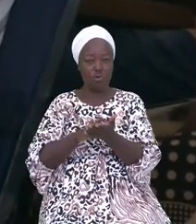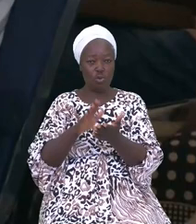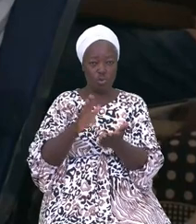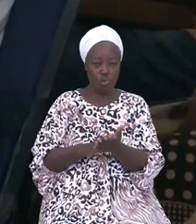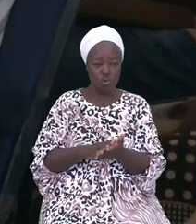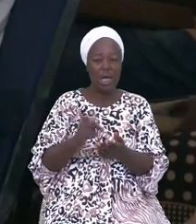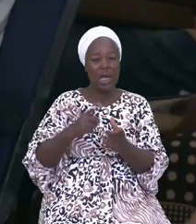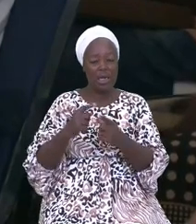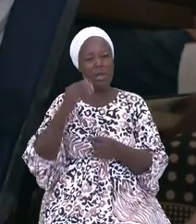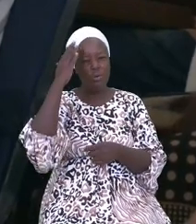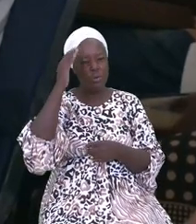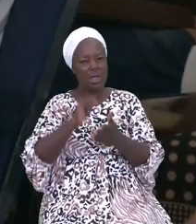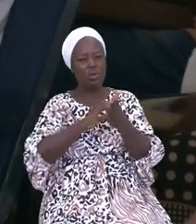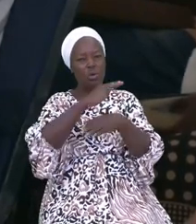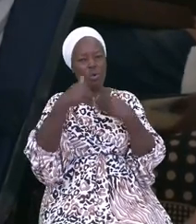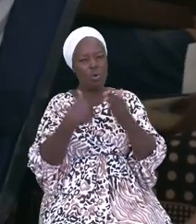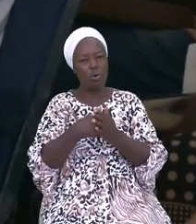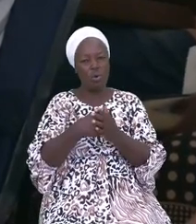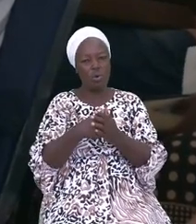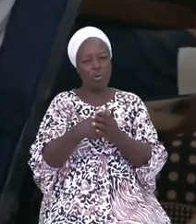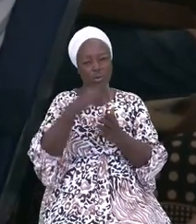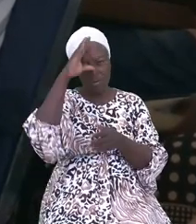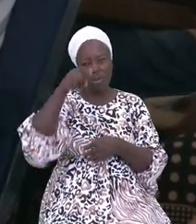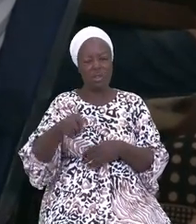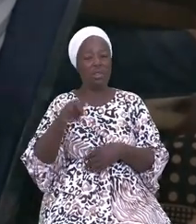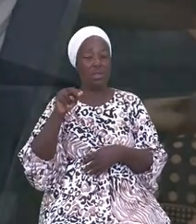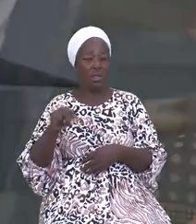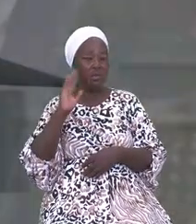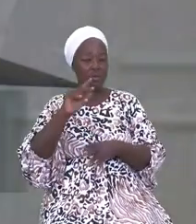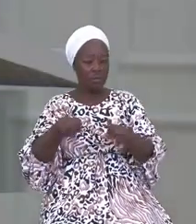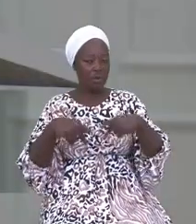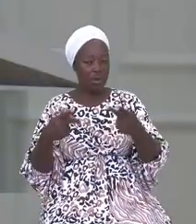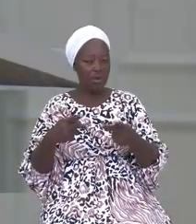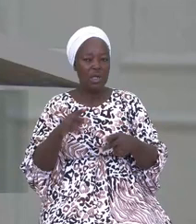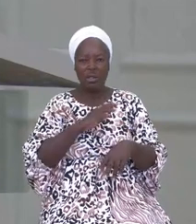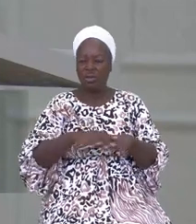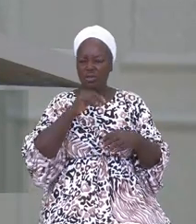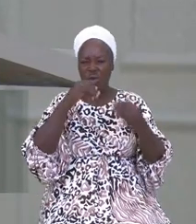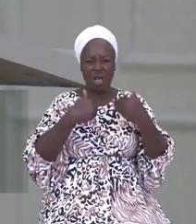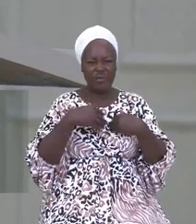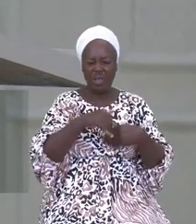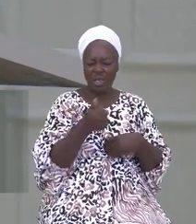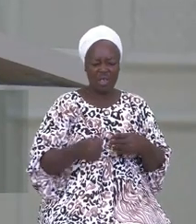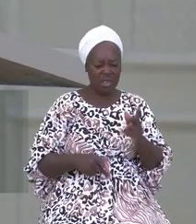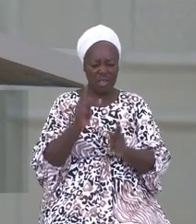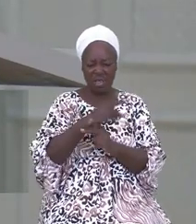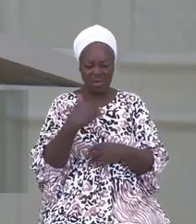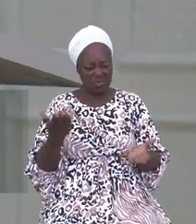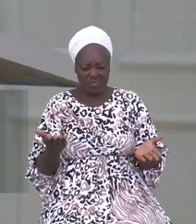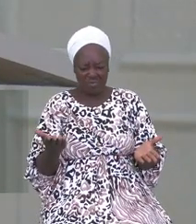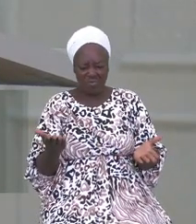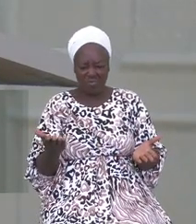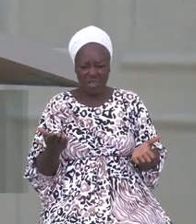He doesn't have any kind of misgiving. The teacher said yesterday,